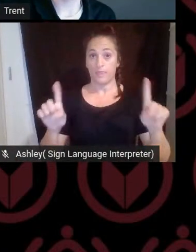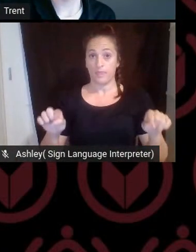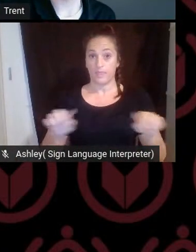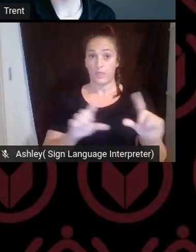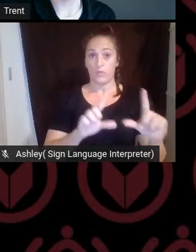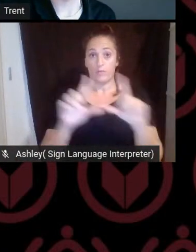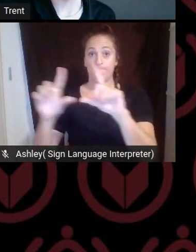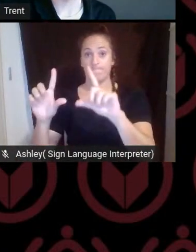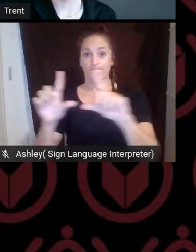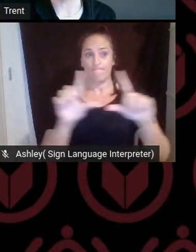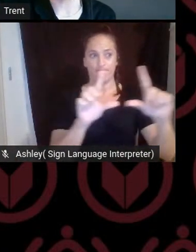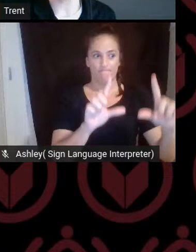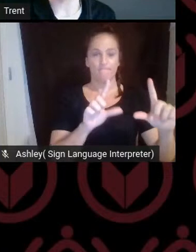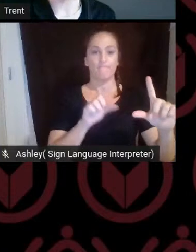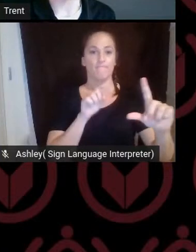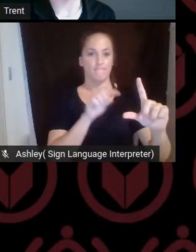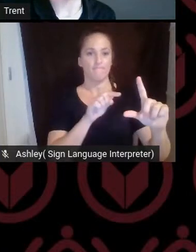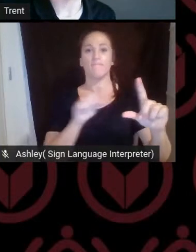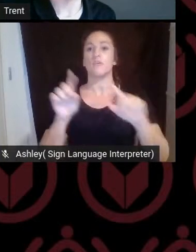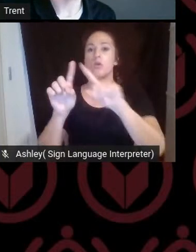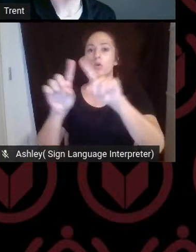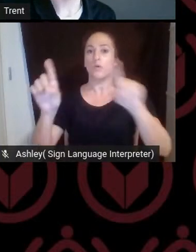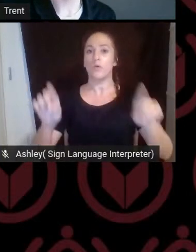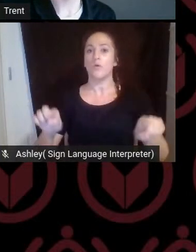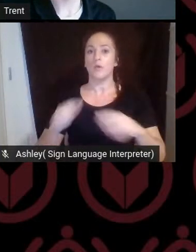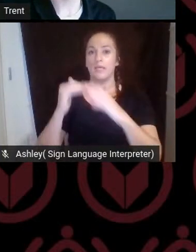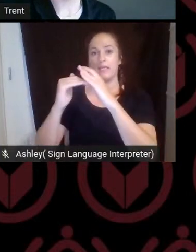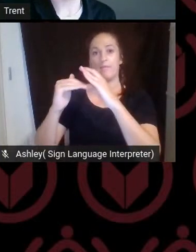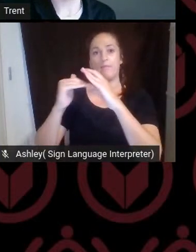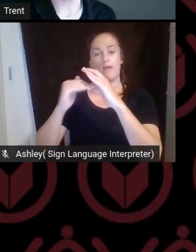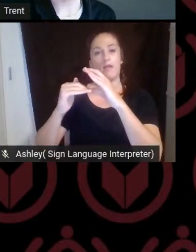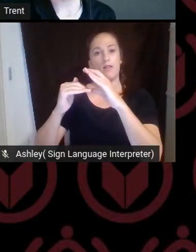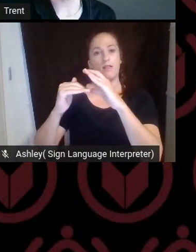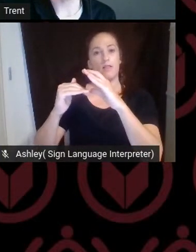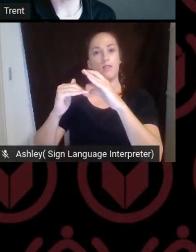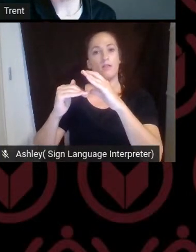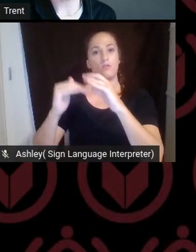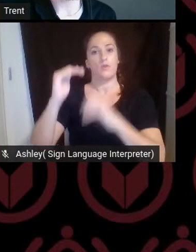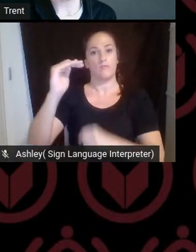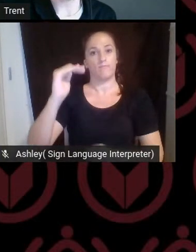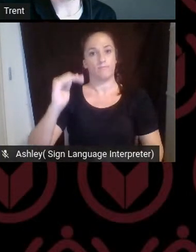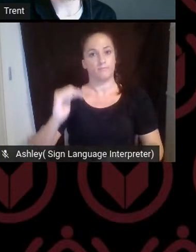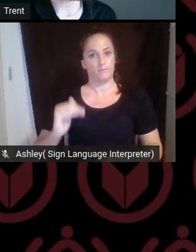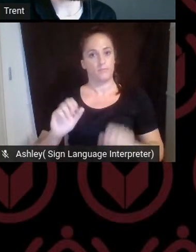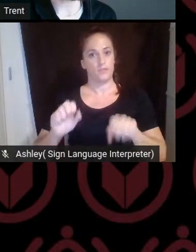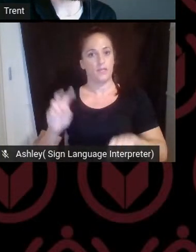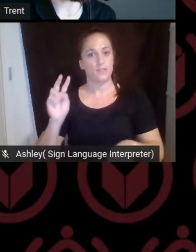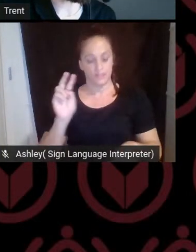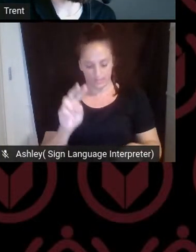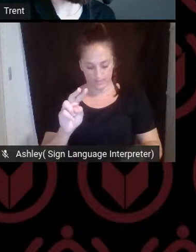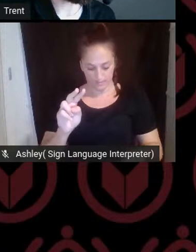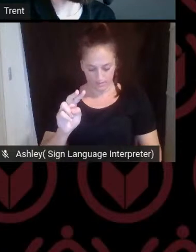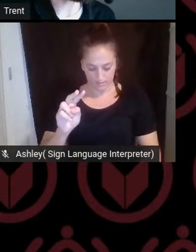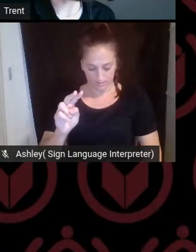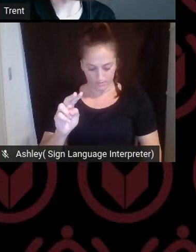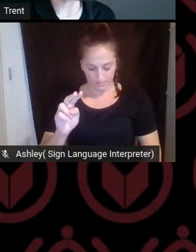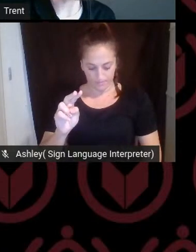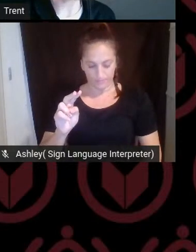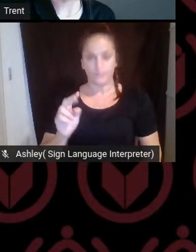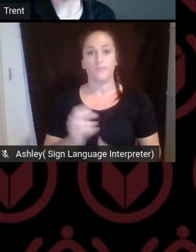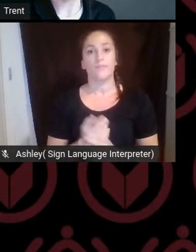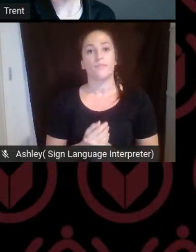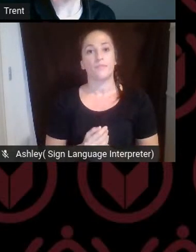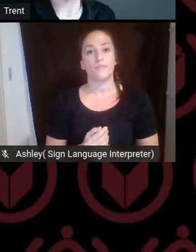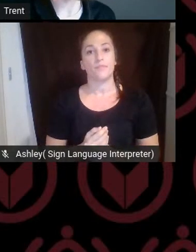okay. So here I am in my email. I think that's showing up for everybody. And what I'm going